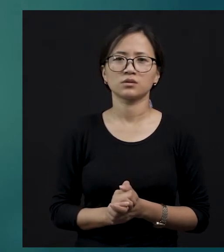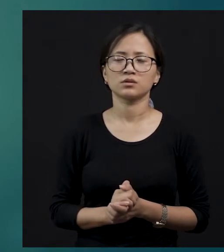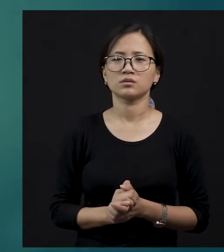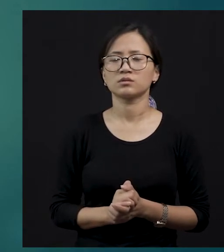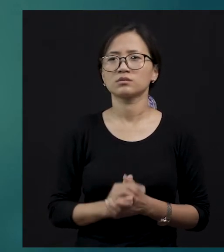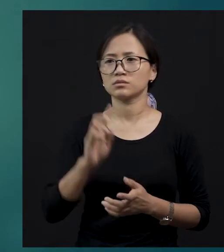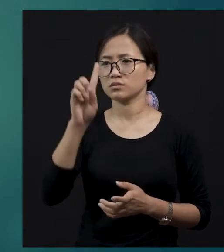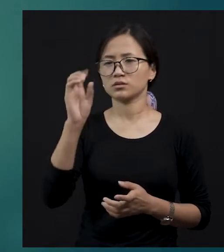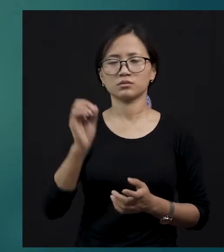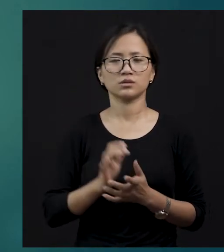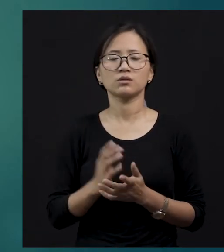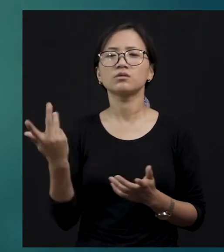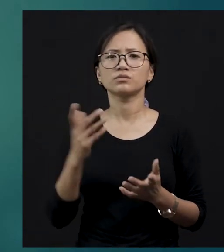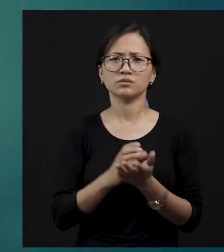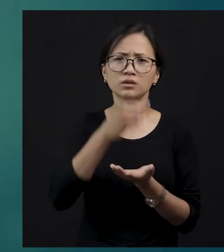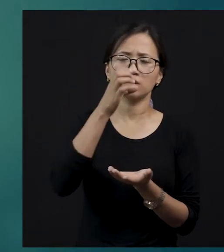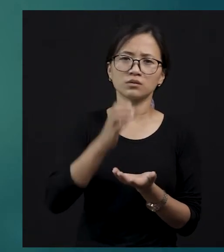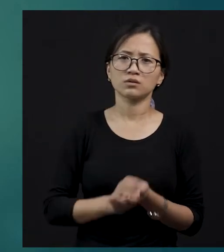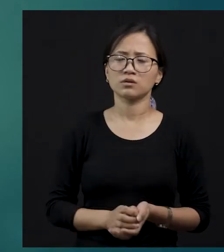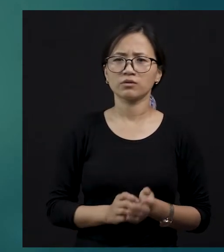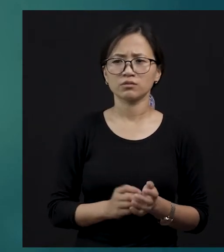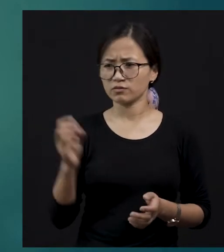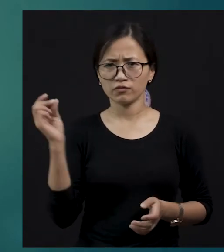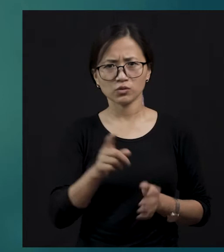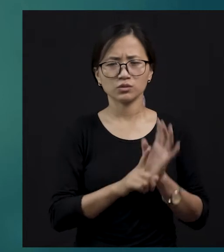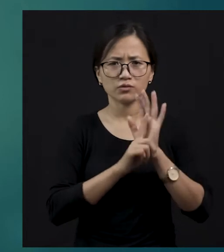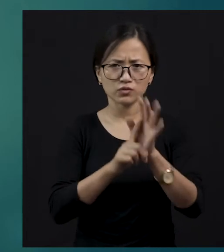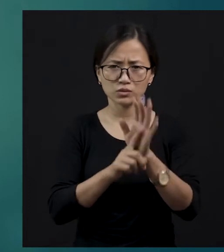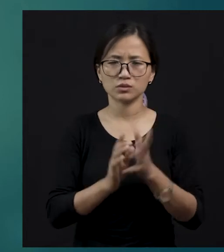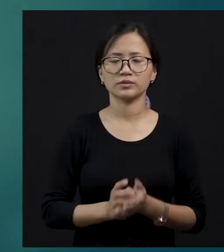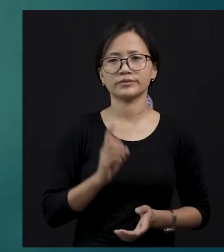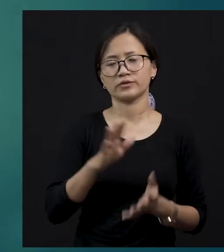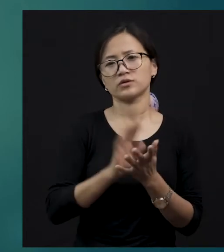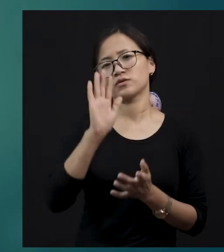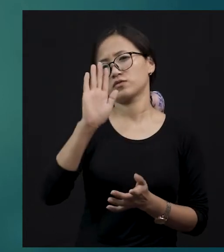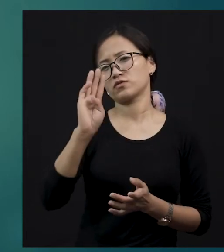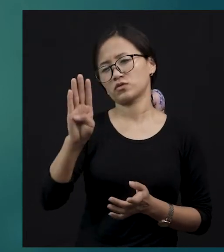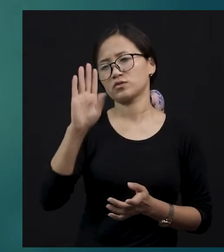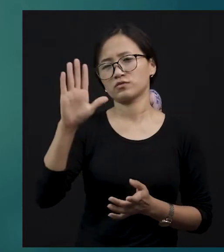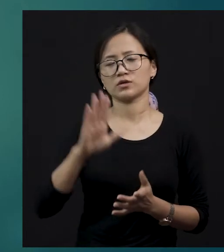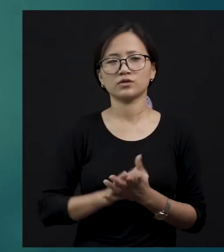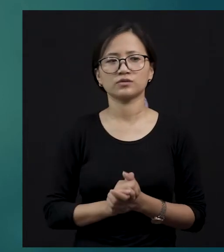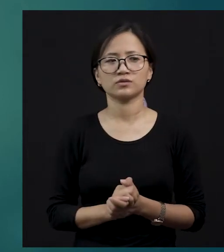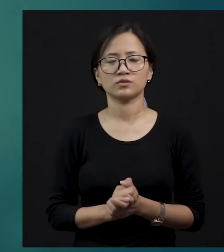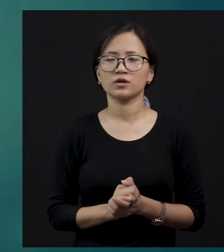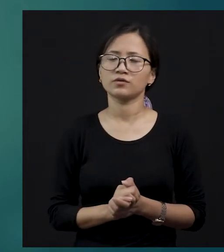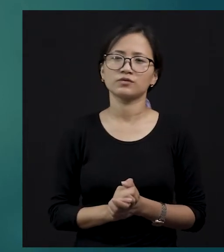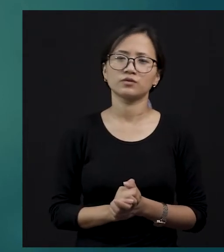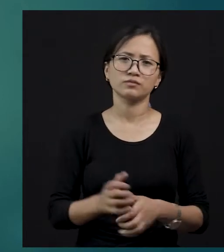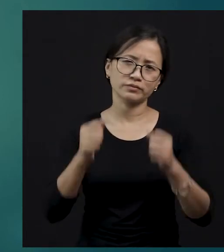many glasses of water can you drink? If I force you, or if anyone forces you, maybe you can drink up to 4 or 5 glasses, but that becomes too